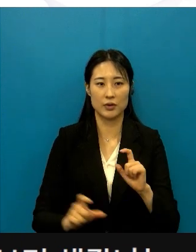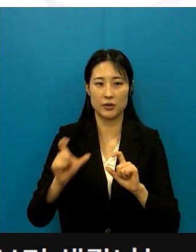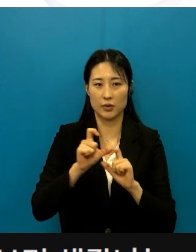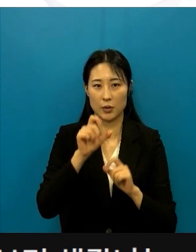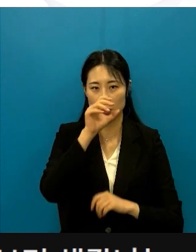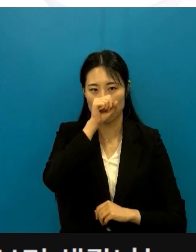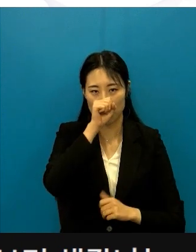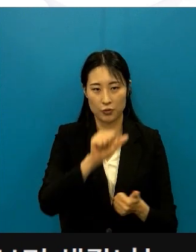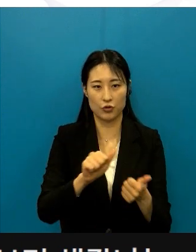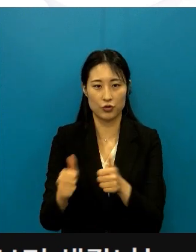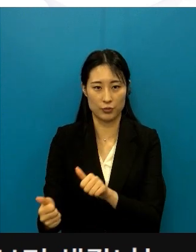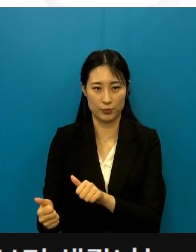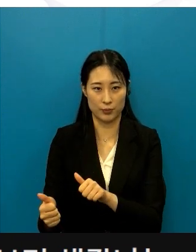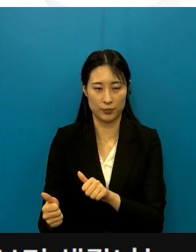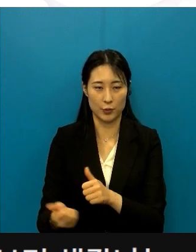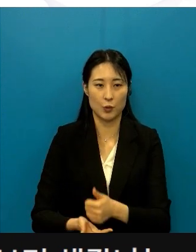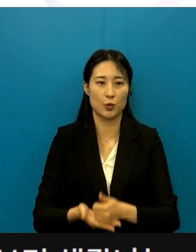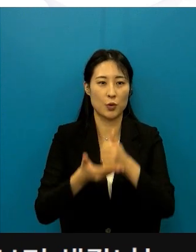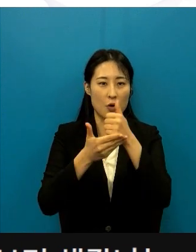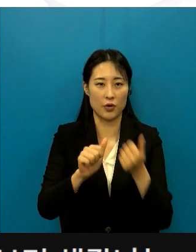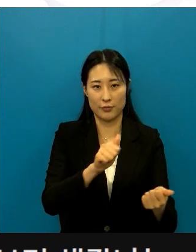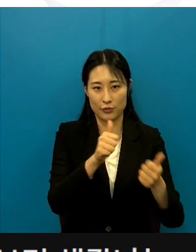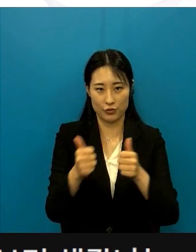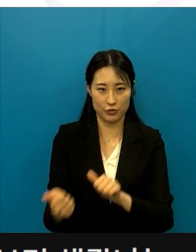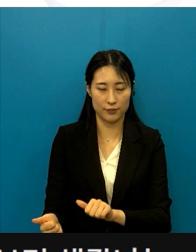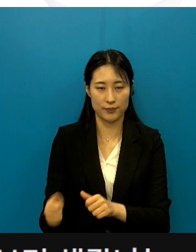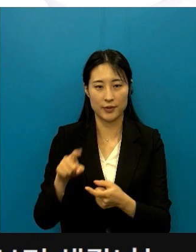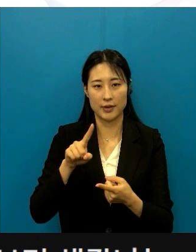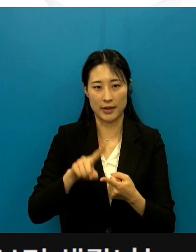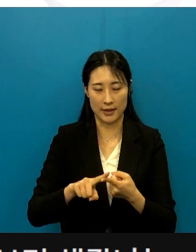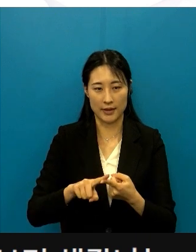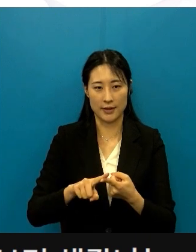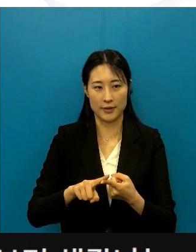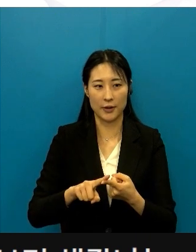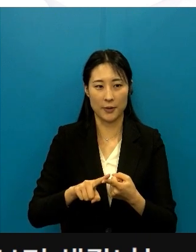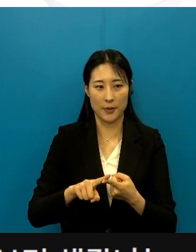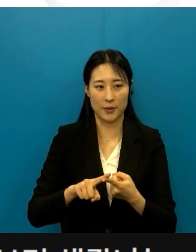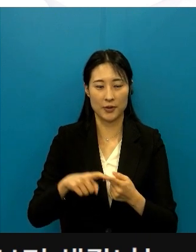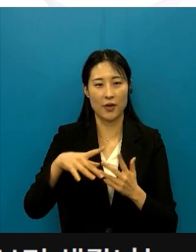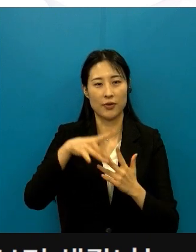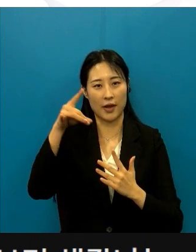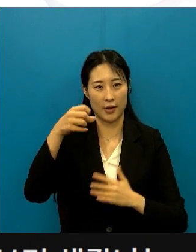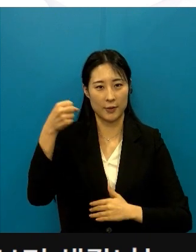dignity, if they had been resident of Switzerland, Canada, Belgium, or